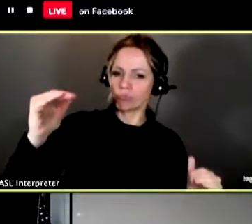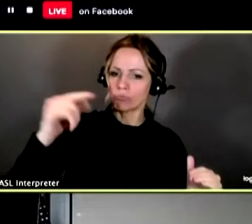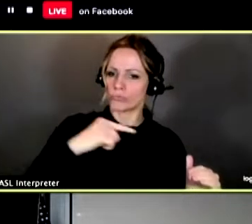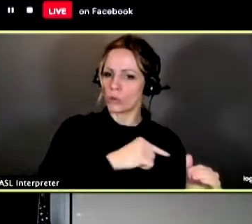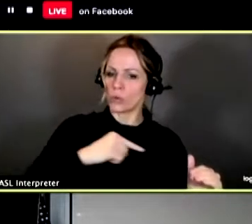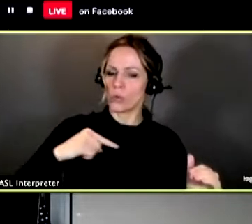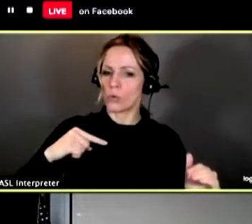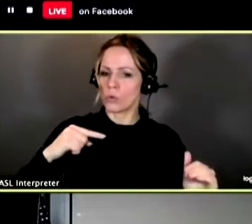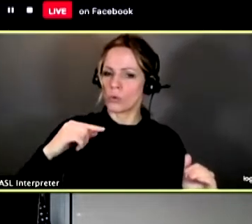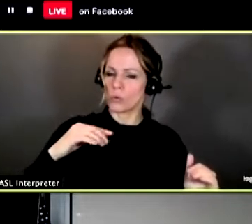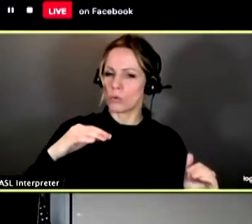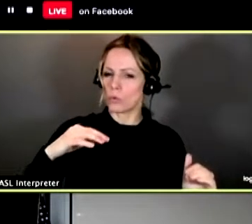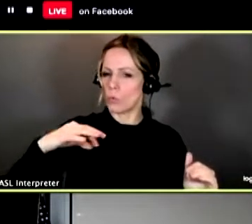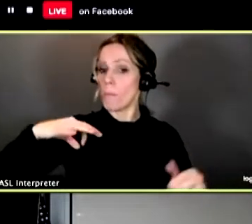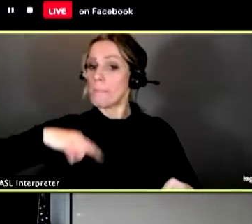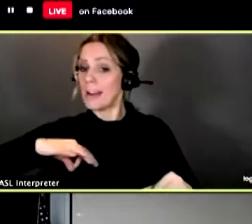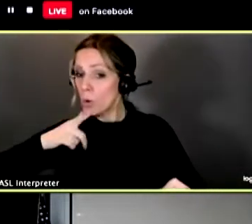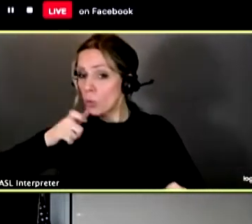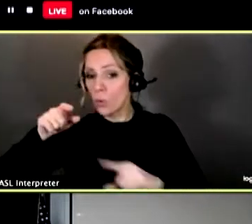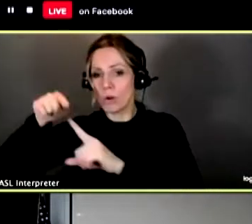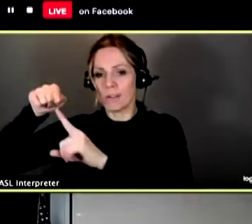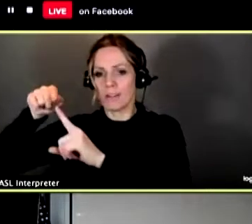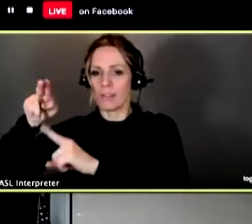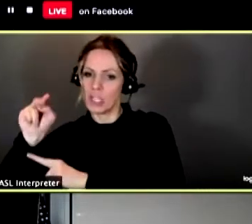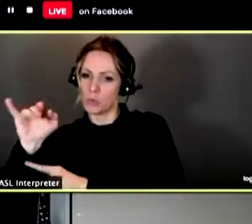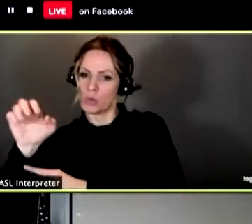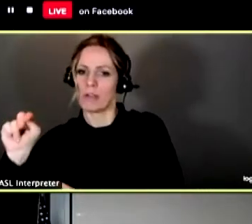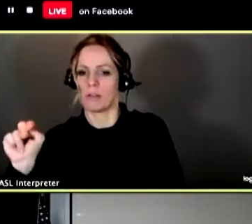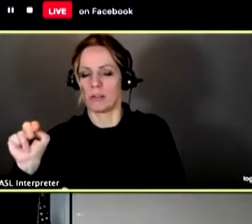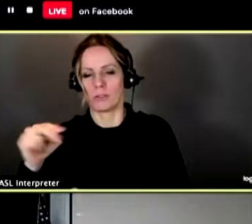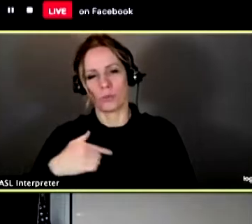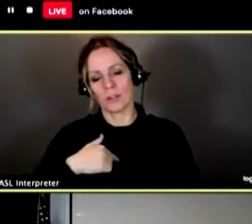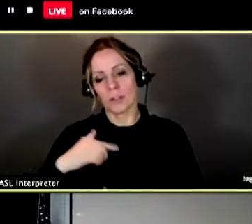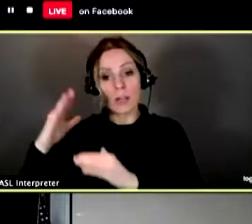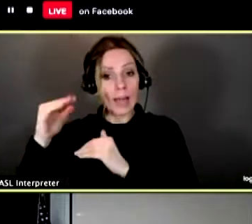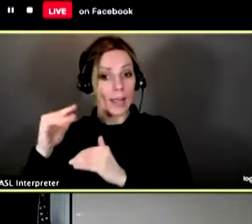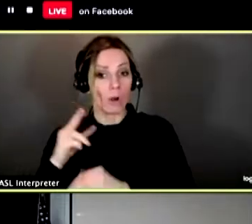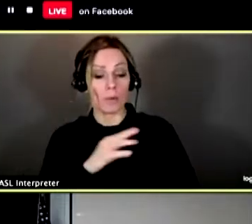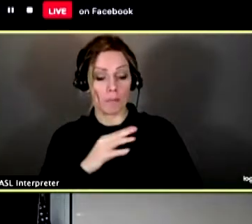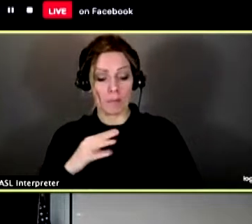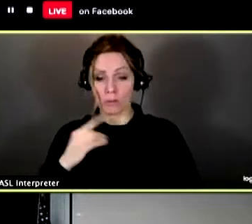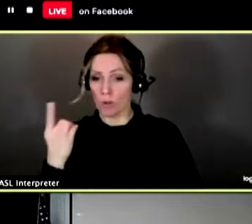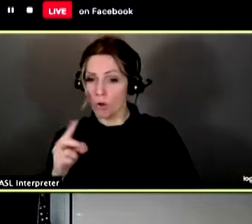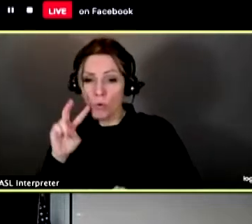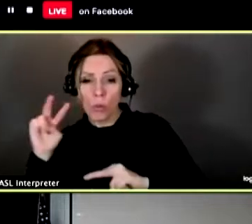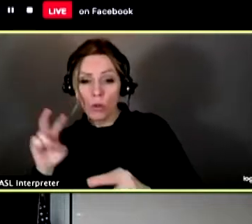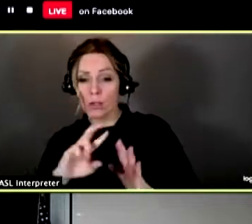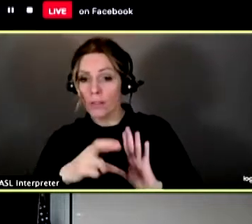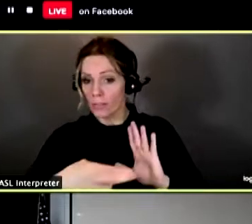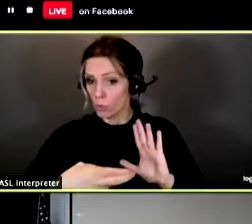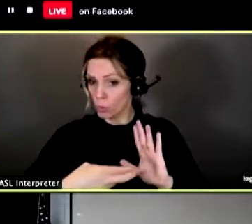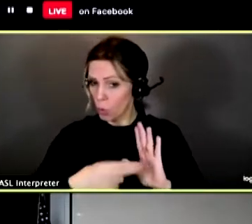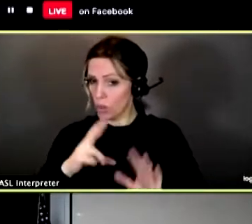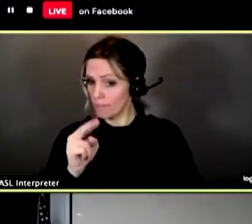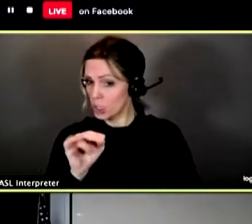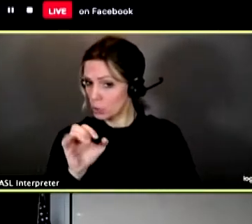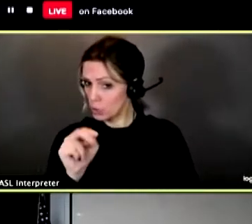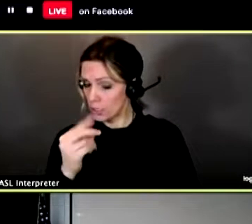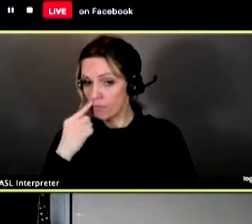of the union members. I hope that the commission might also look into the role that police unions play in addressing your work towards racial